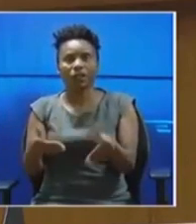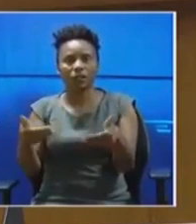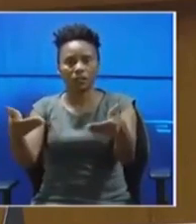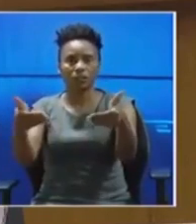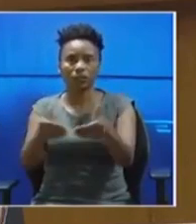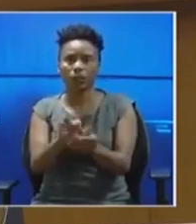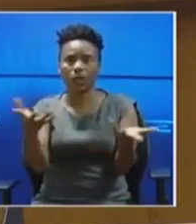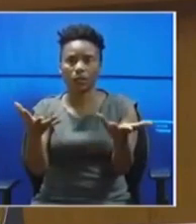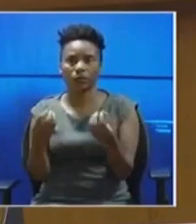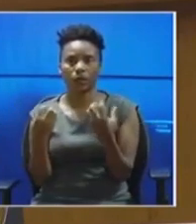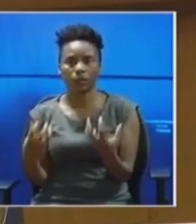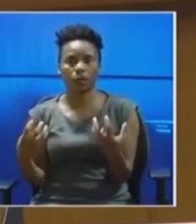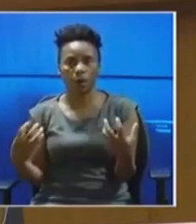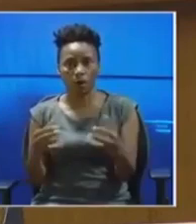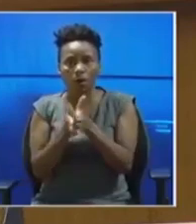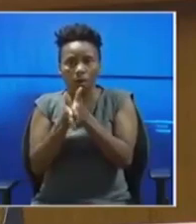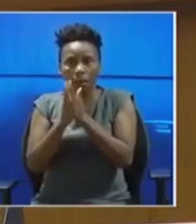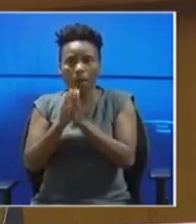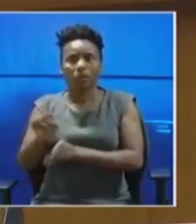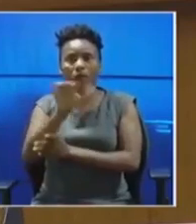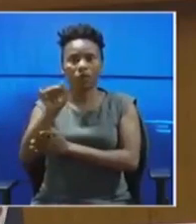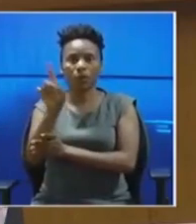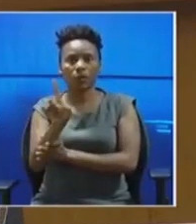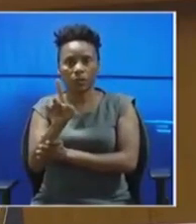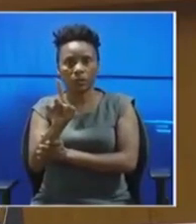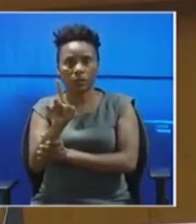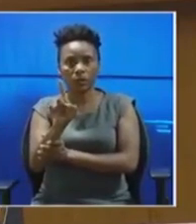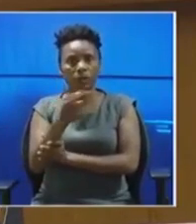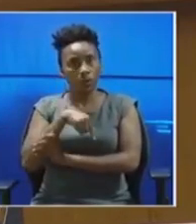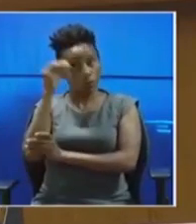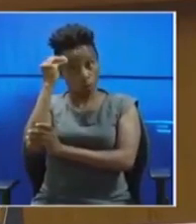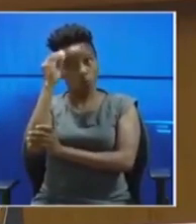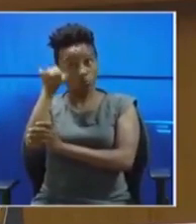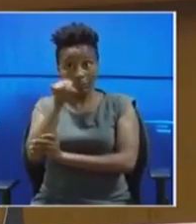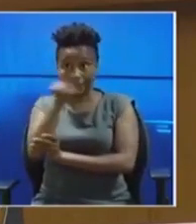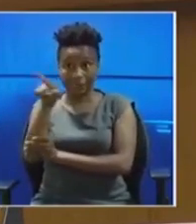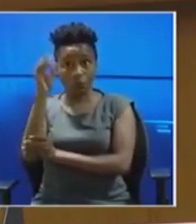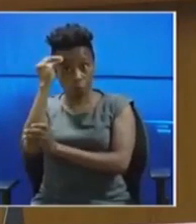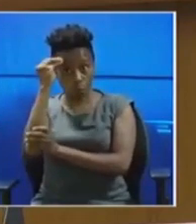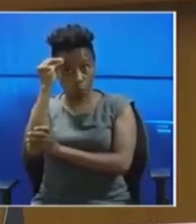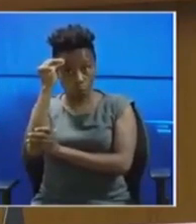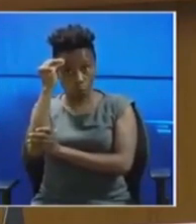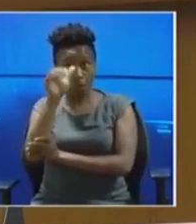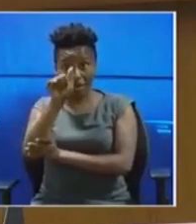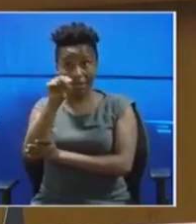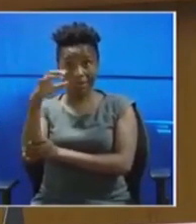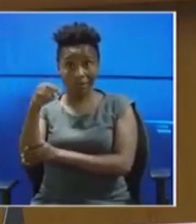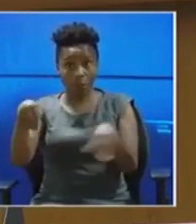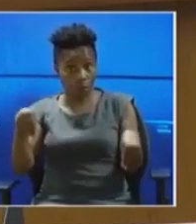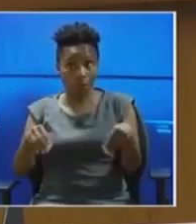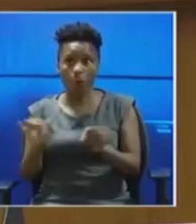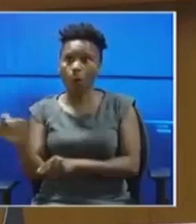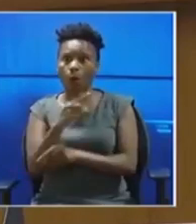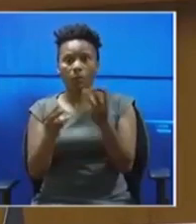poor. My plea to South Africa is this. We know that you know that the ANC is corrupt. Everyone knows